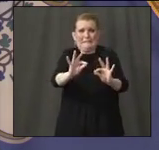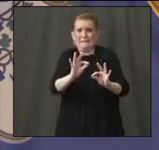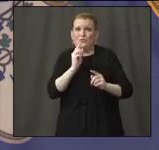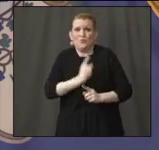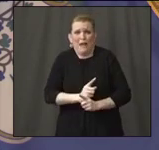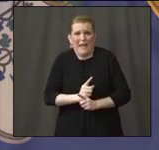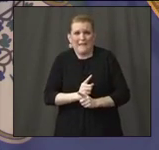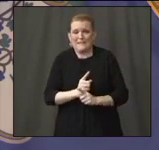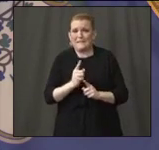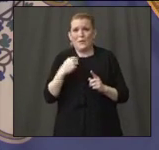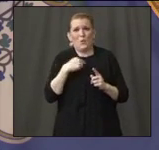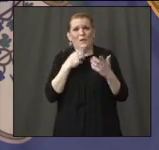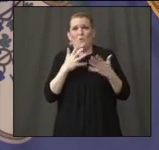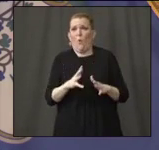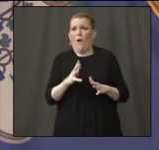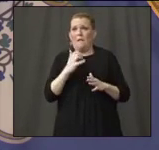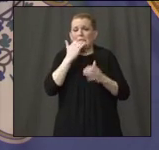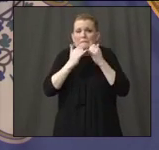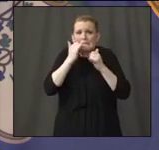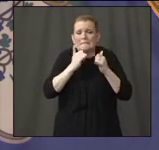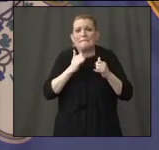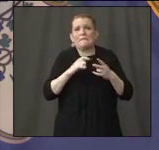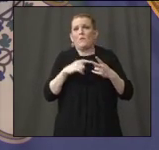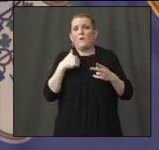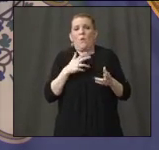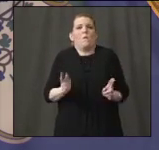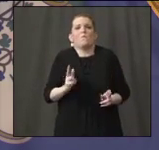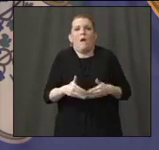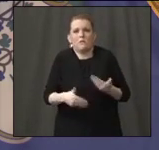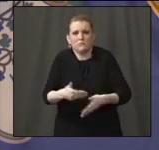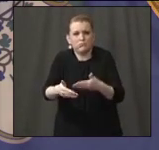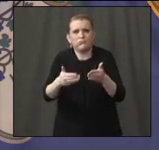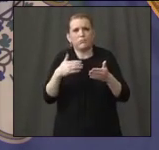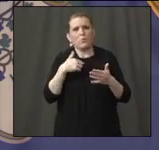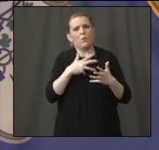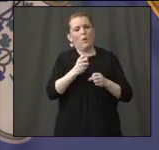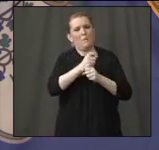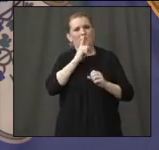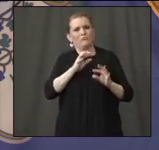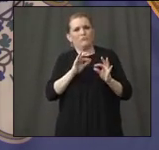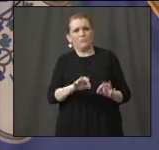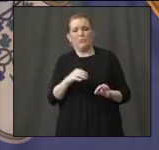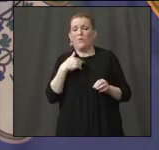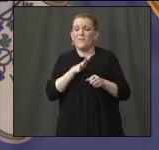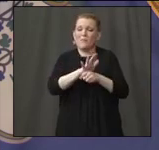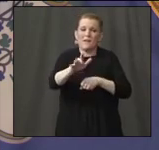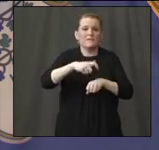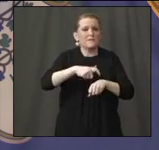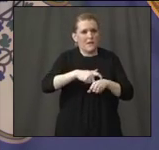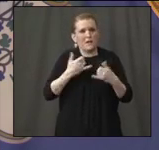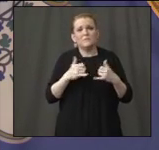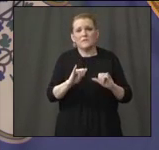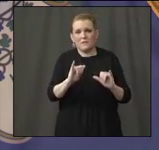guessing, but I think we're hanging tough on this. I think we're going to get through this. I think we're off to a good start. This